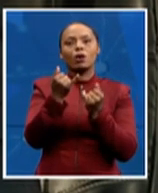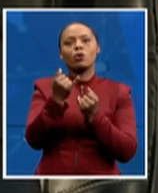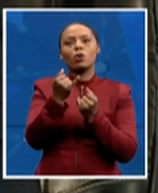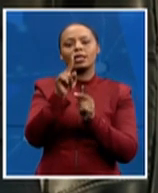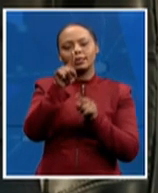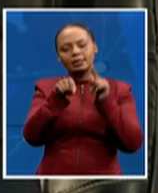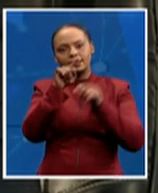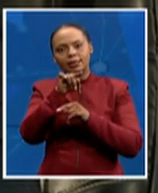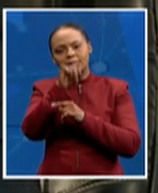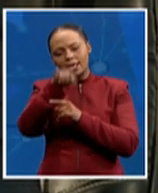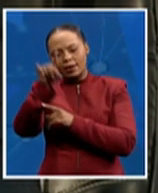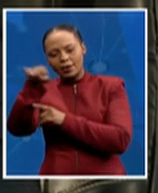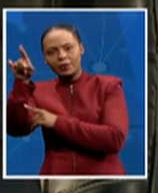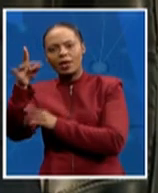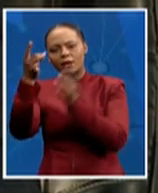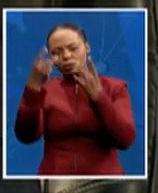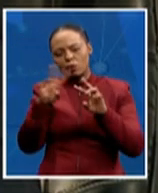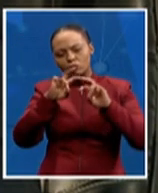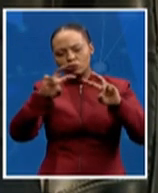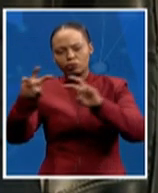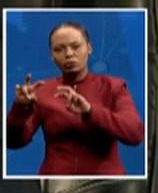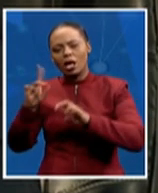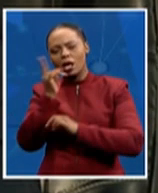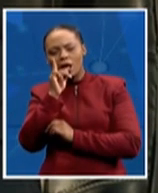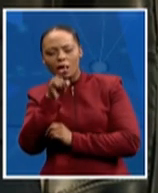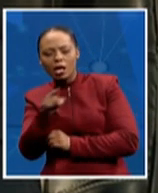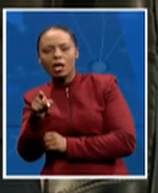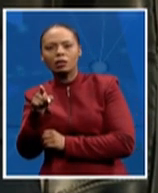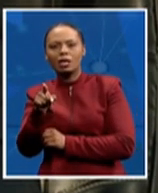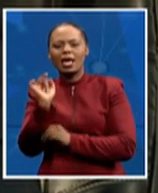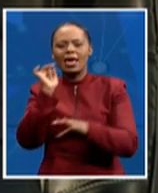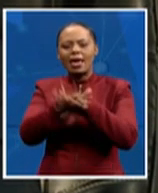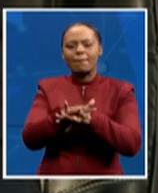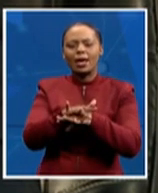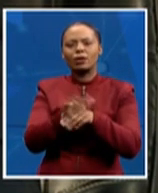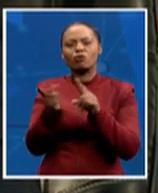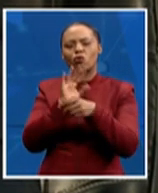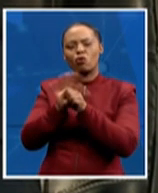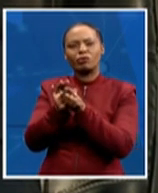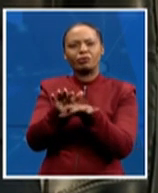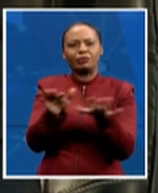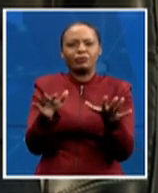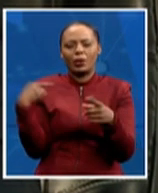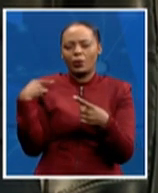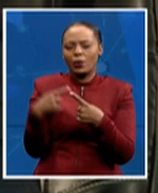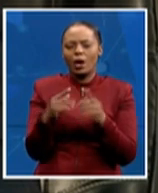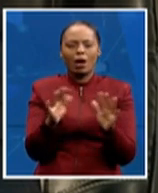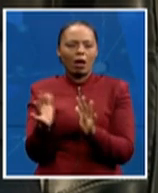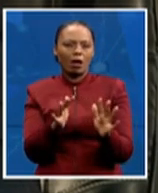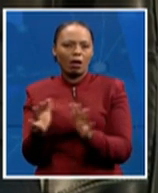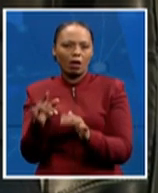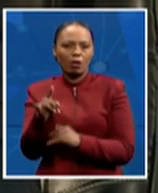that COVID-19 has had on the economy, as reflected in the latest unemployment